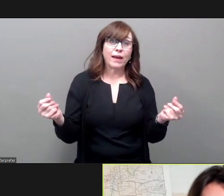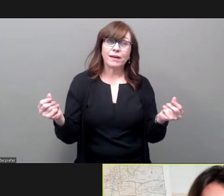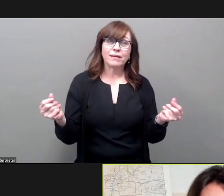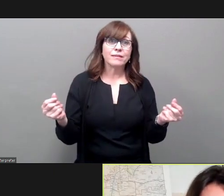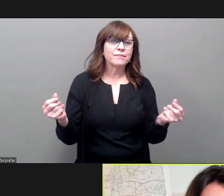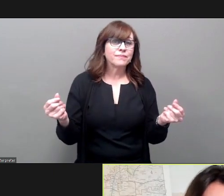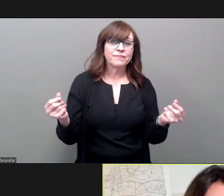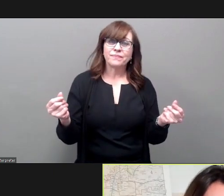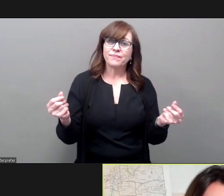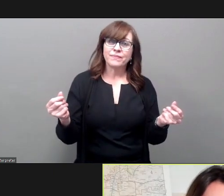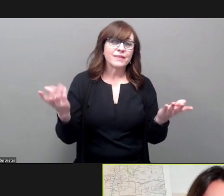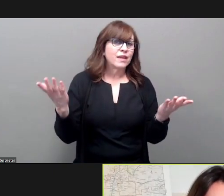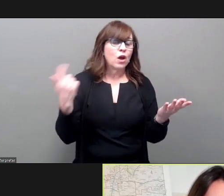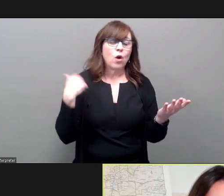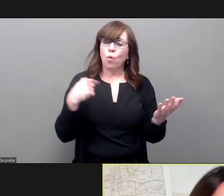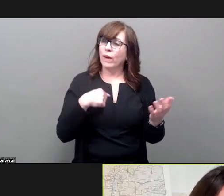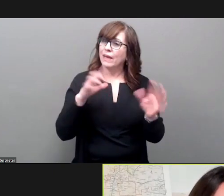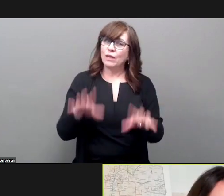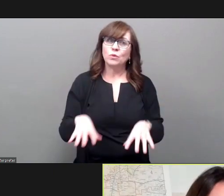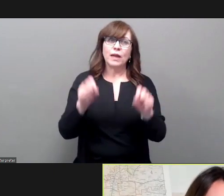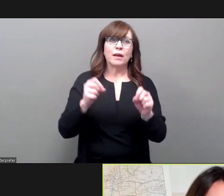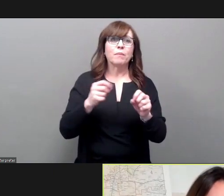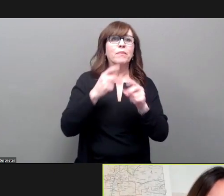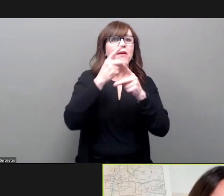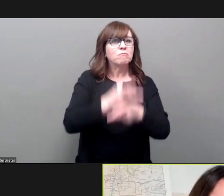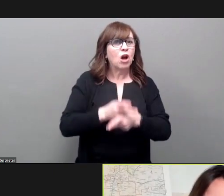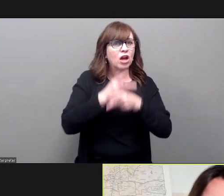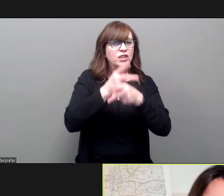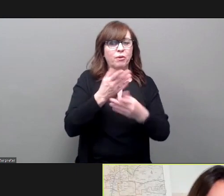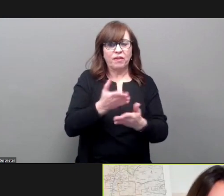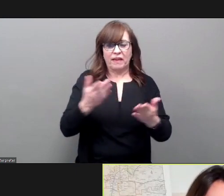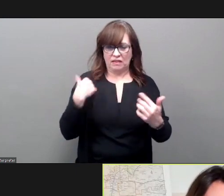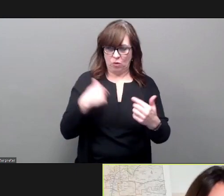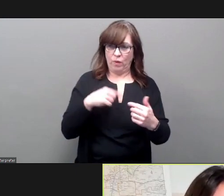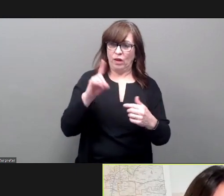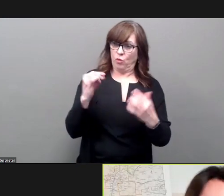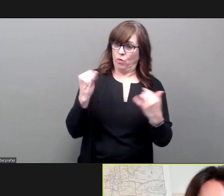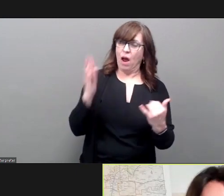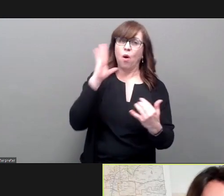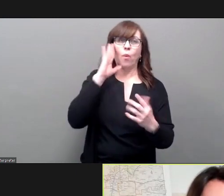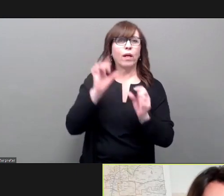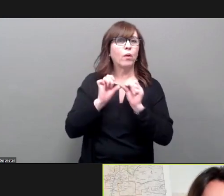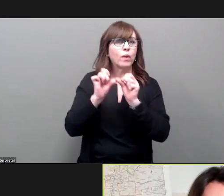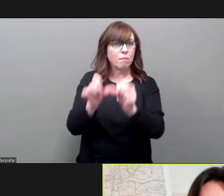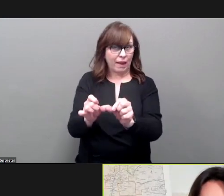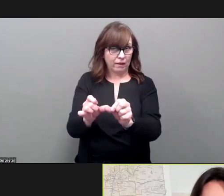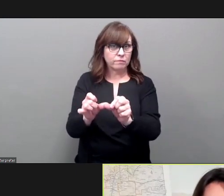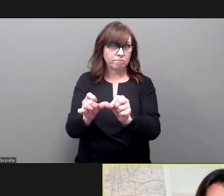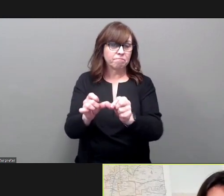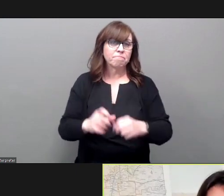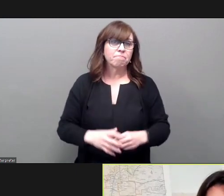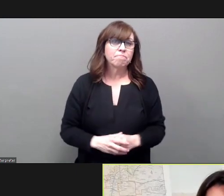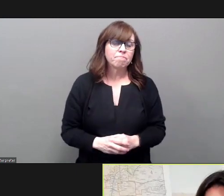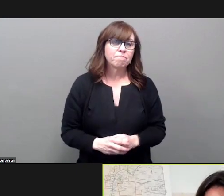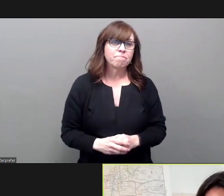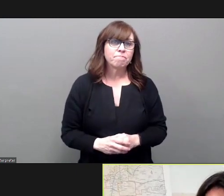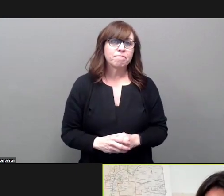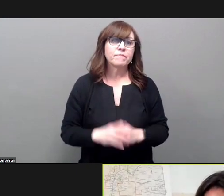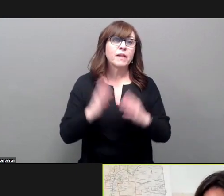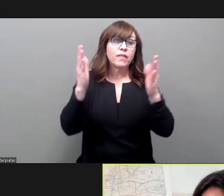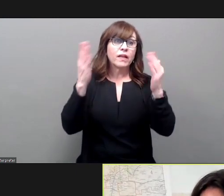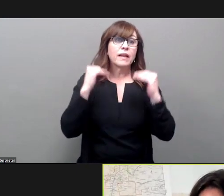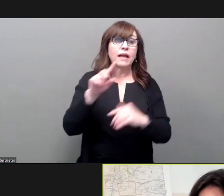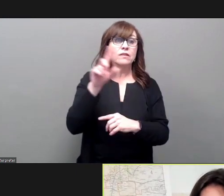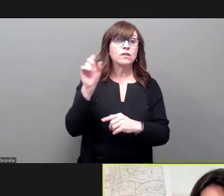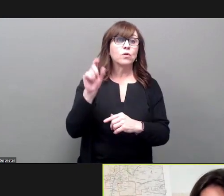cautionary measures that we take are going to remain, and you have control over that. The next question,